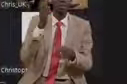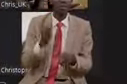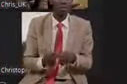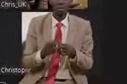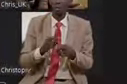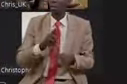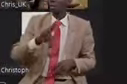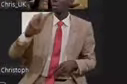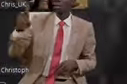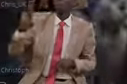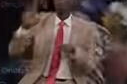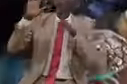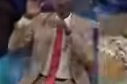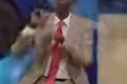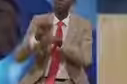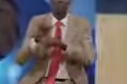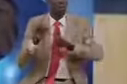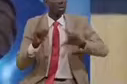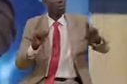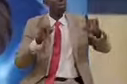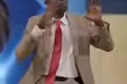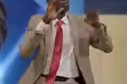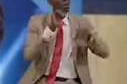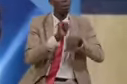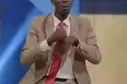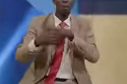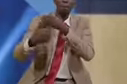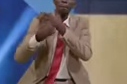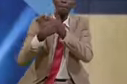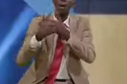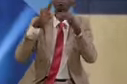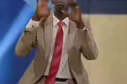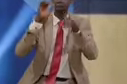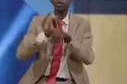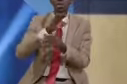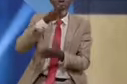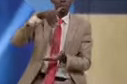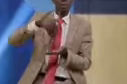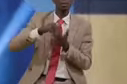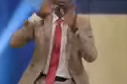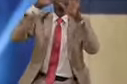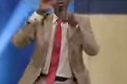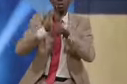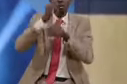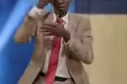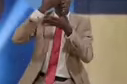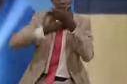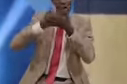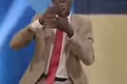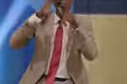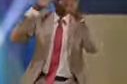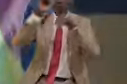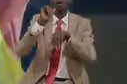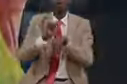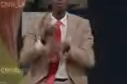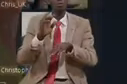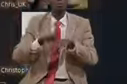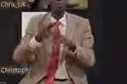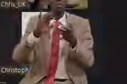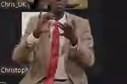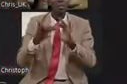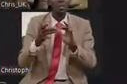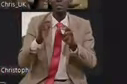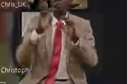Right, left, back, center, front, online,